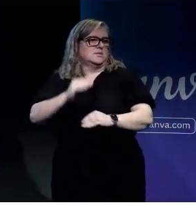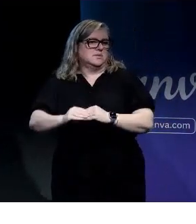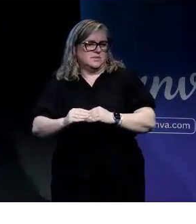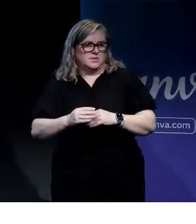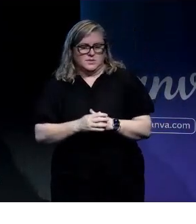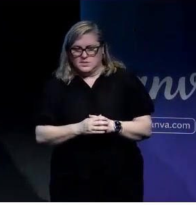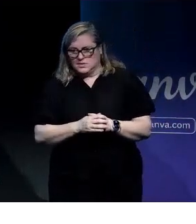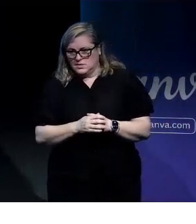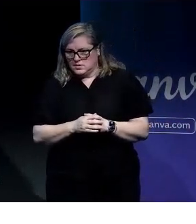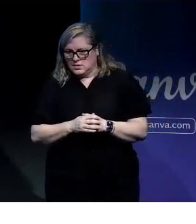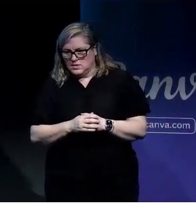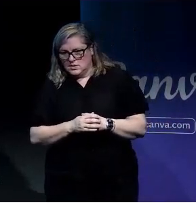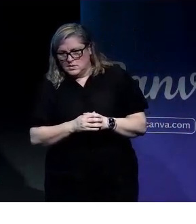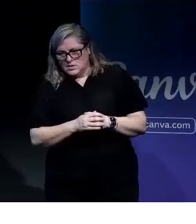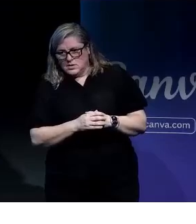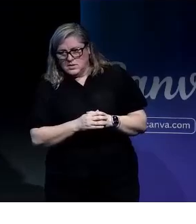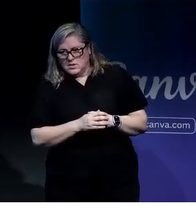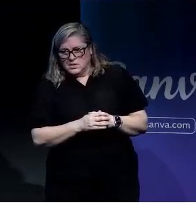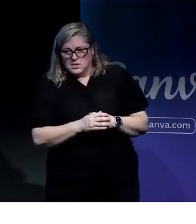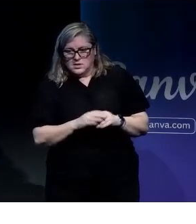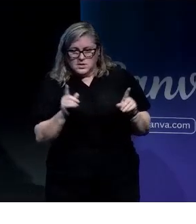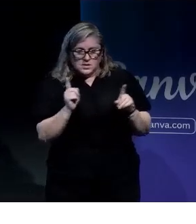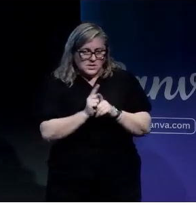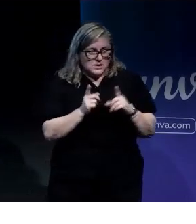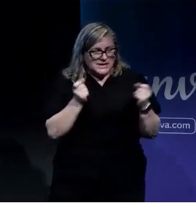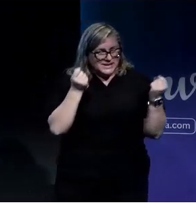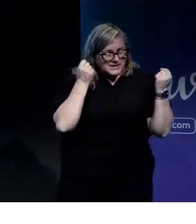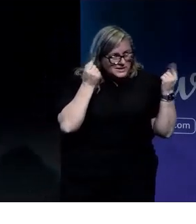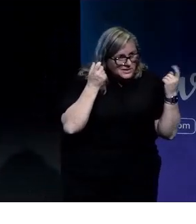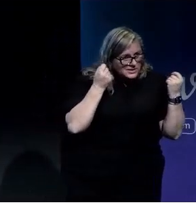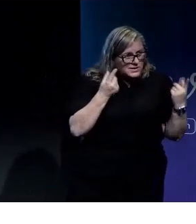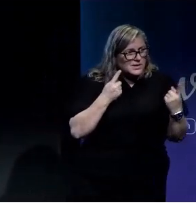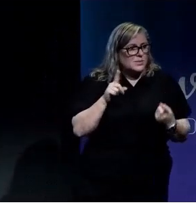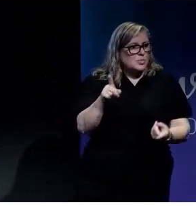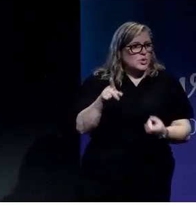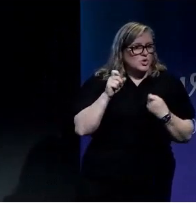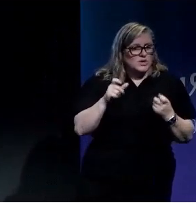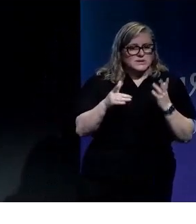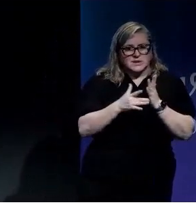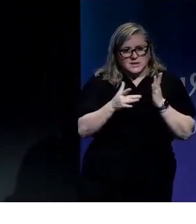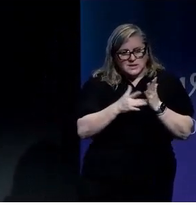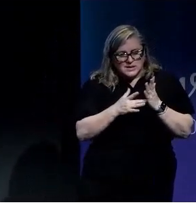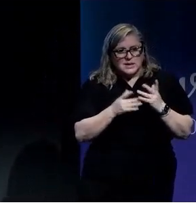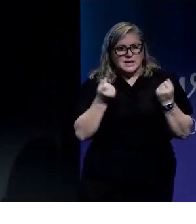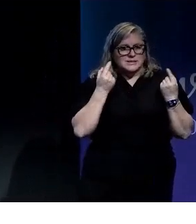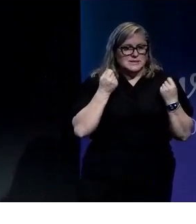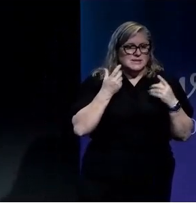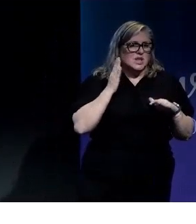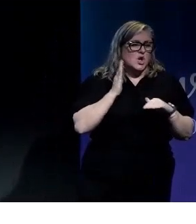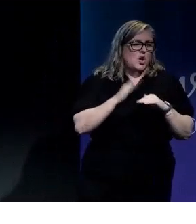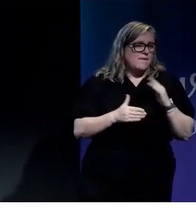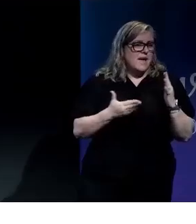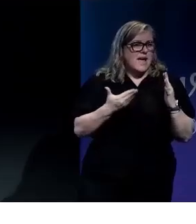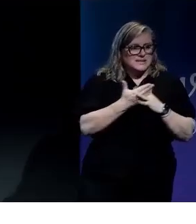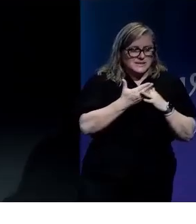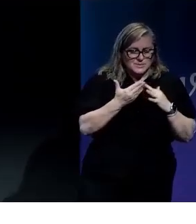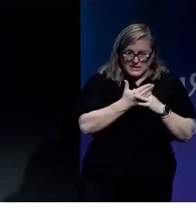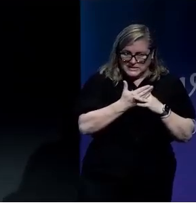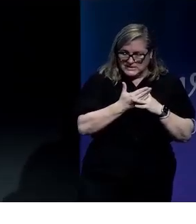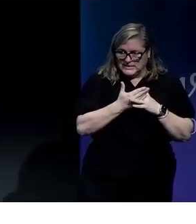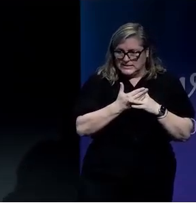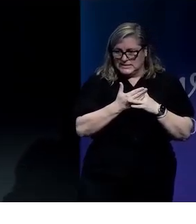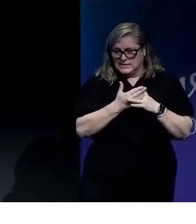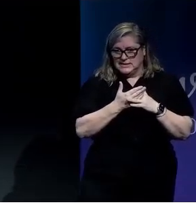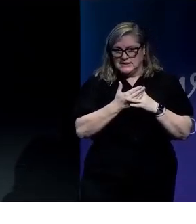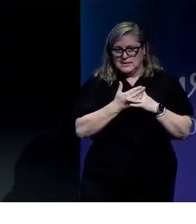And so understand the team procuring the technology understands the importance of accessibility, and that's